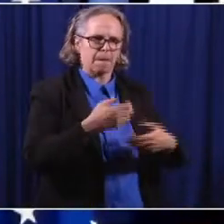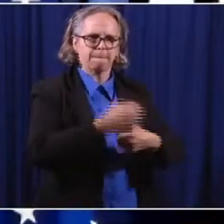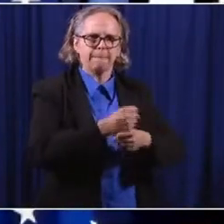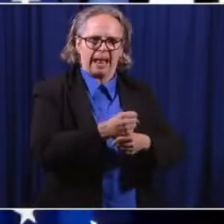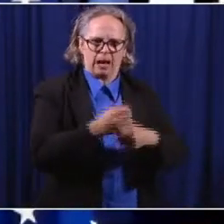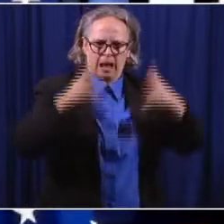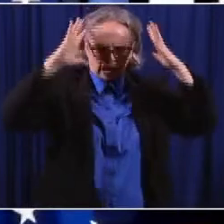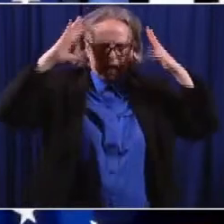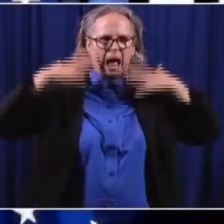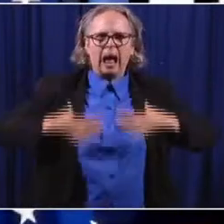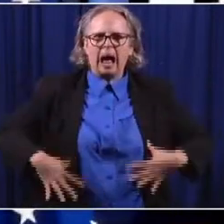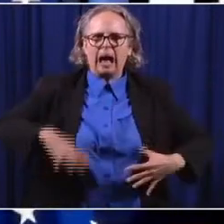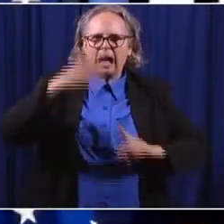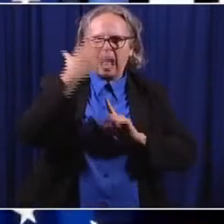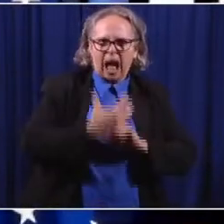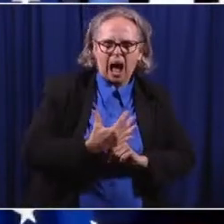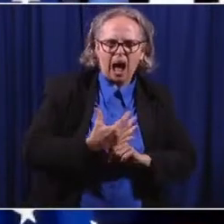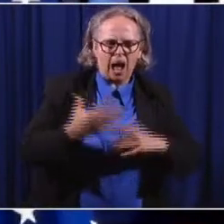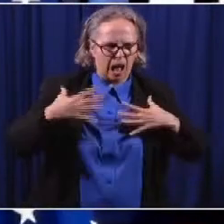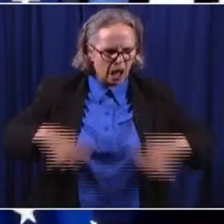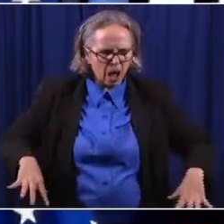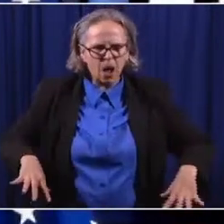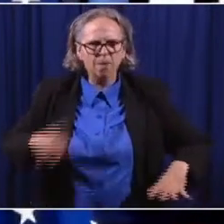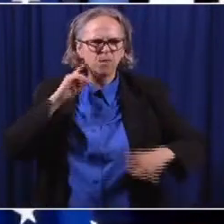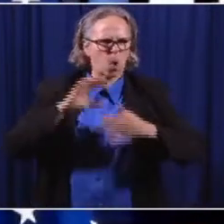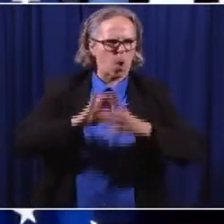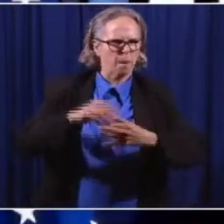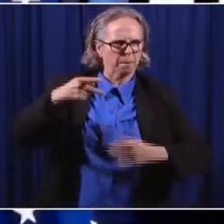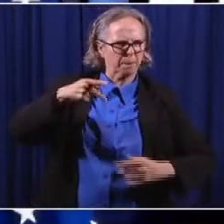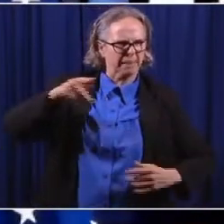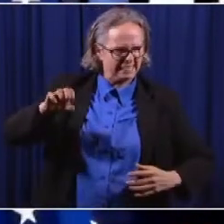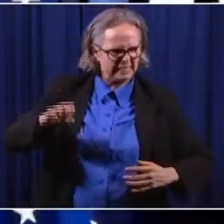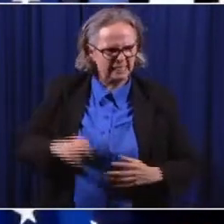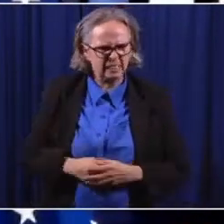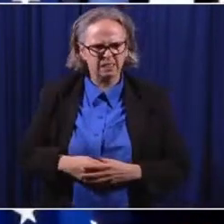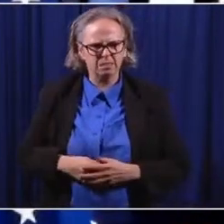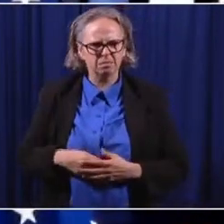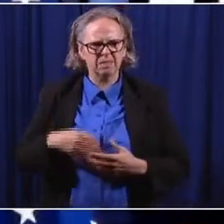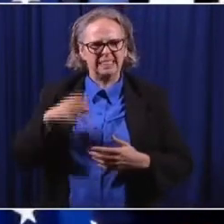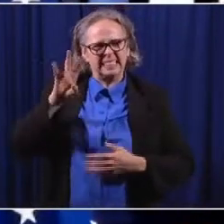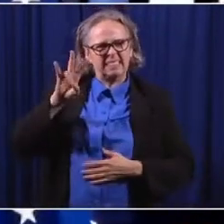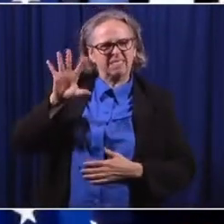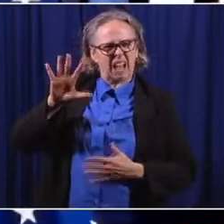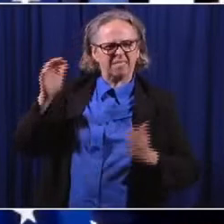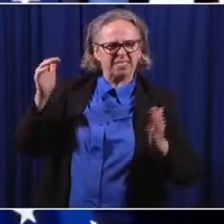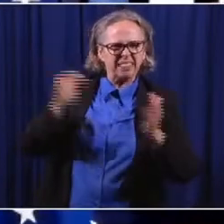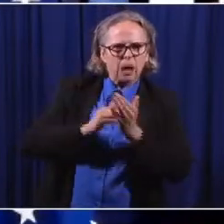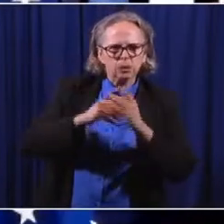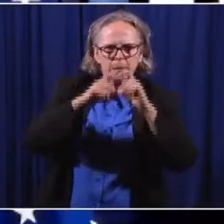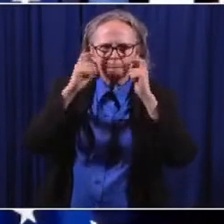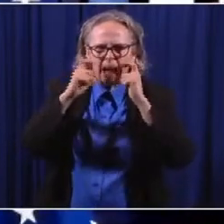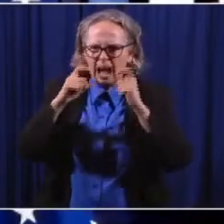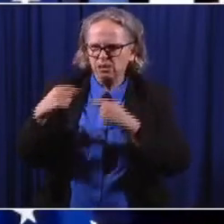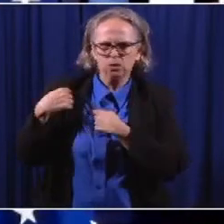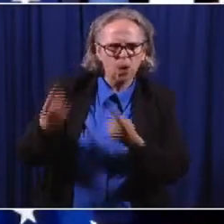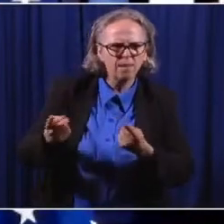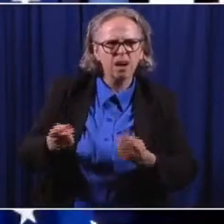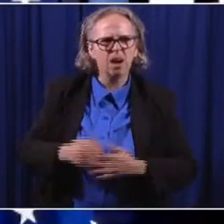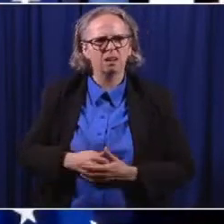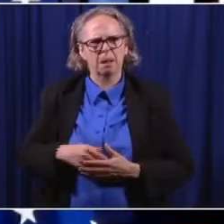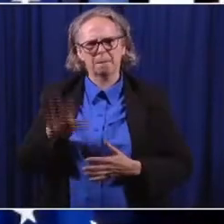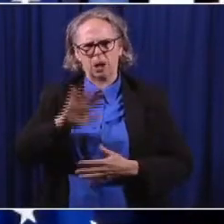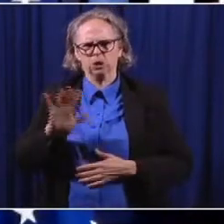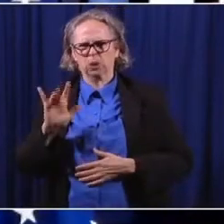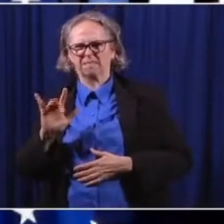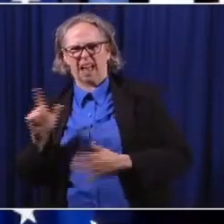reusable isolation gowns, close to 75,000 masks, and about 25,000